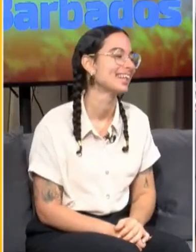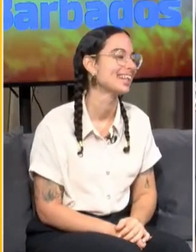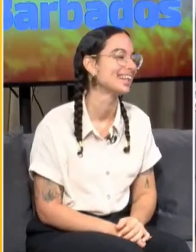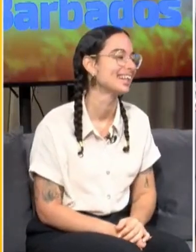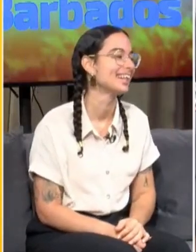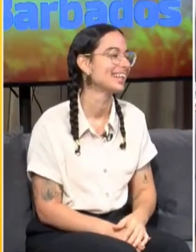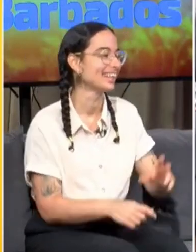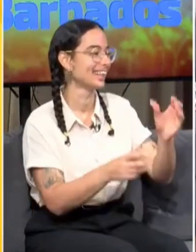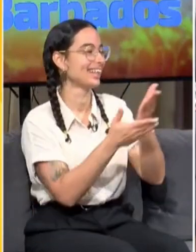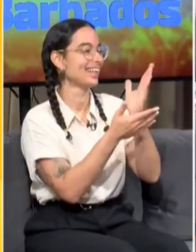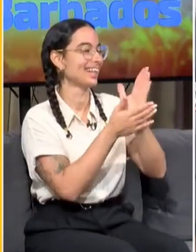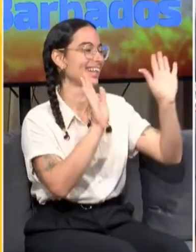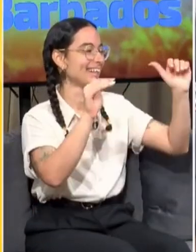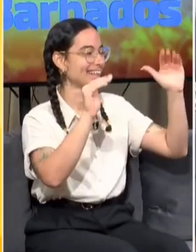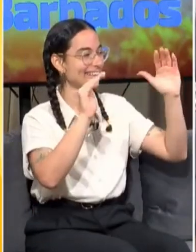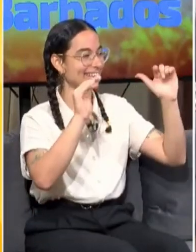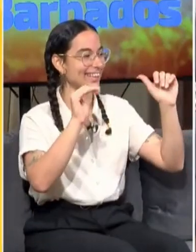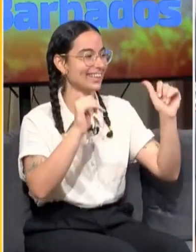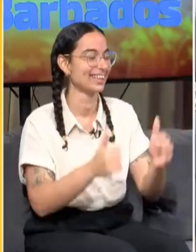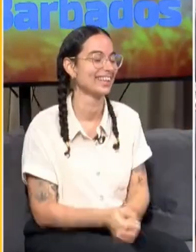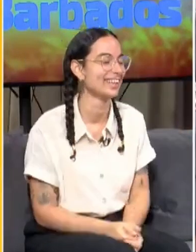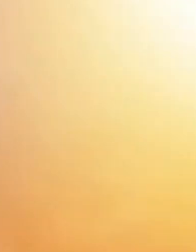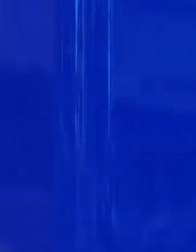All right, bye.